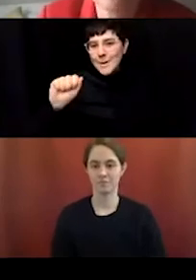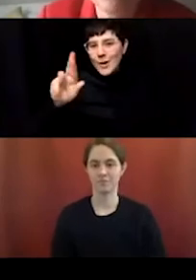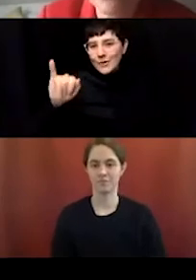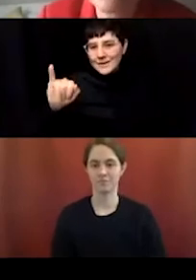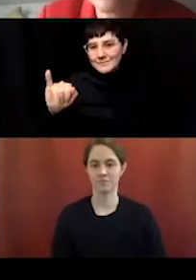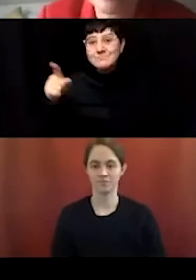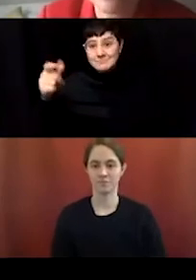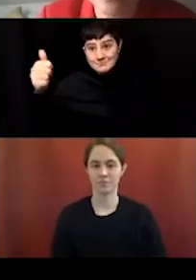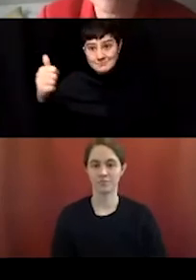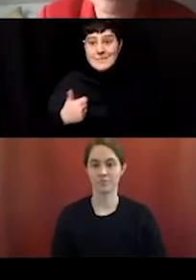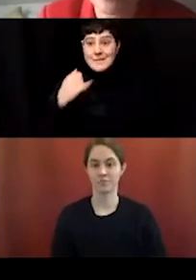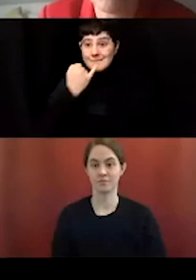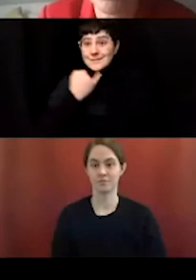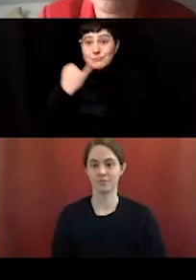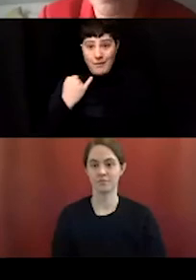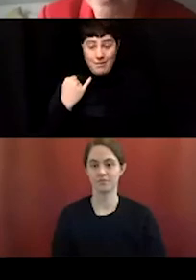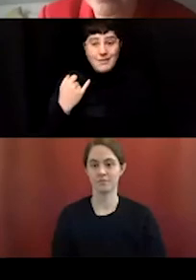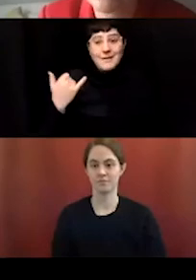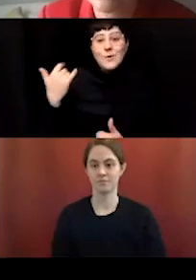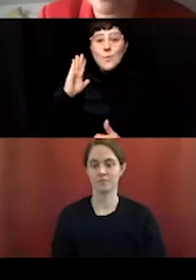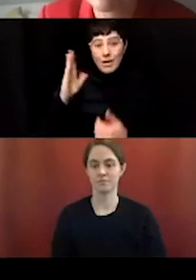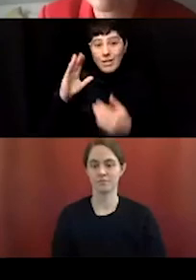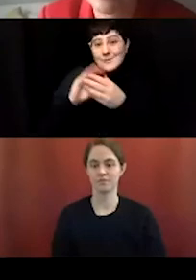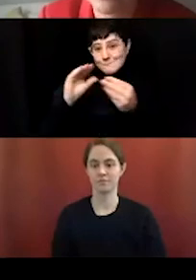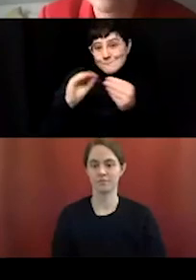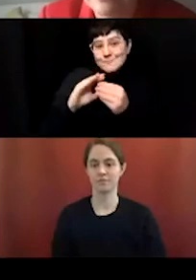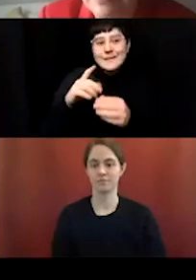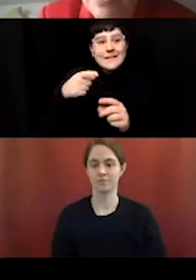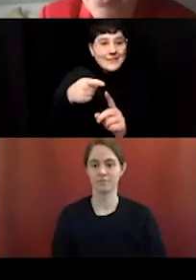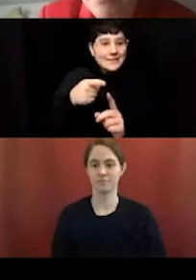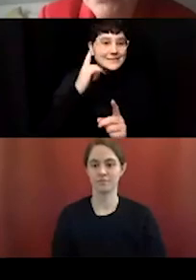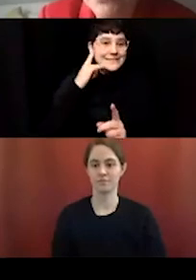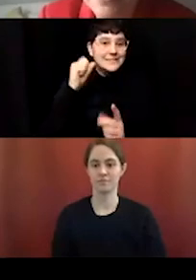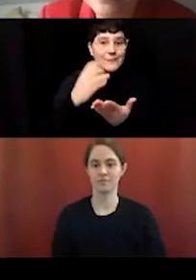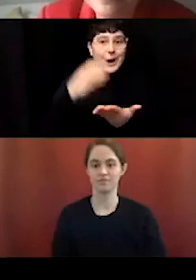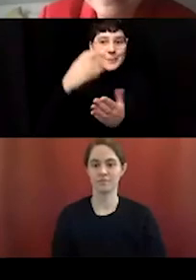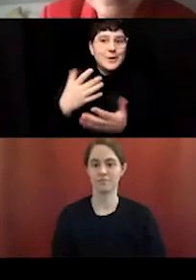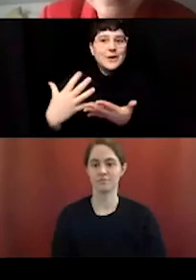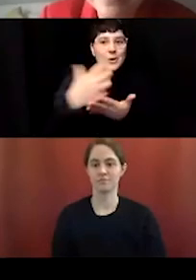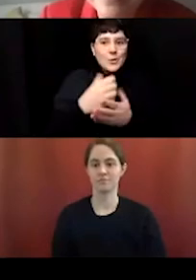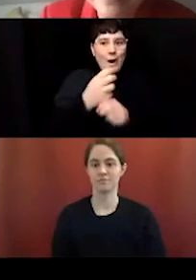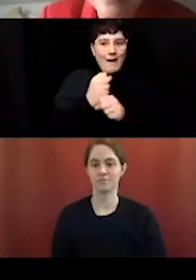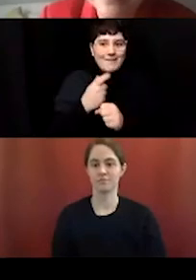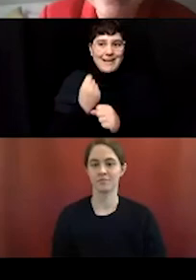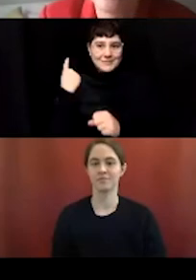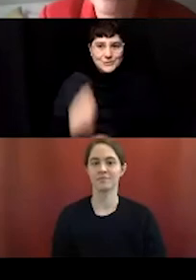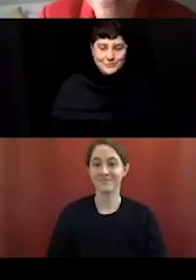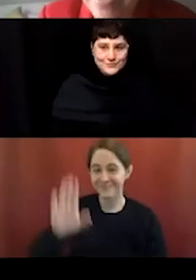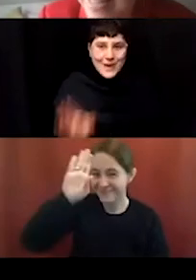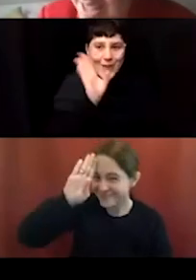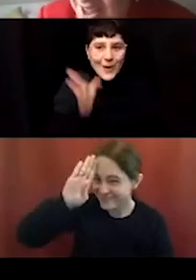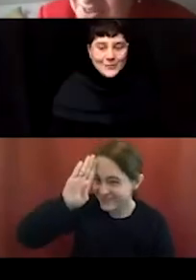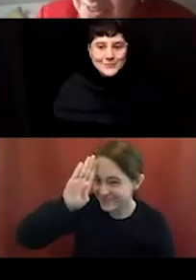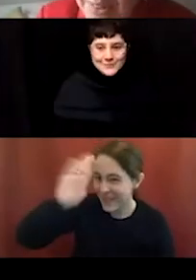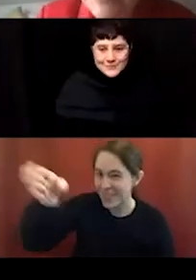this gorgeous silver cup that we acquired last year. Hello, Moshe. Hi.